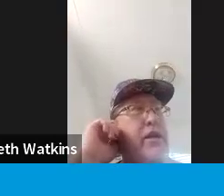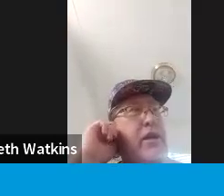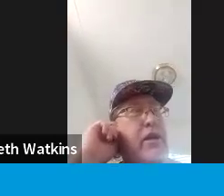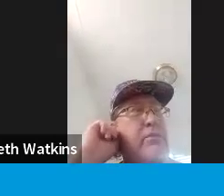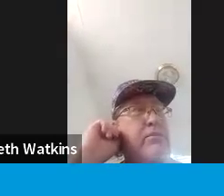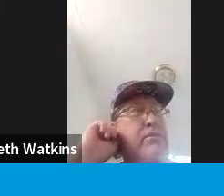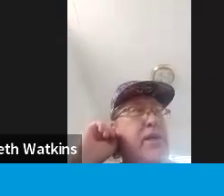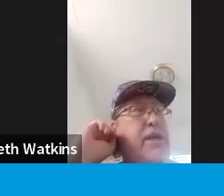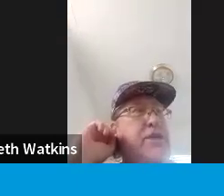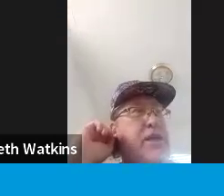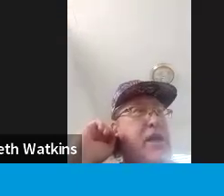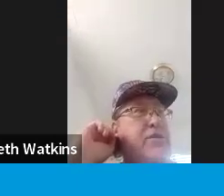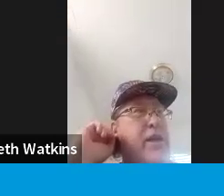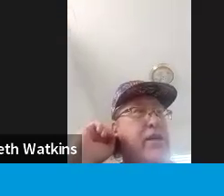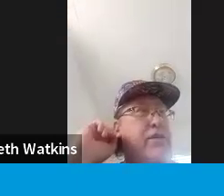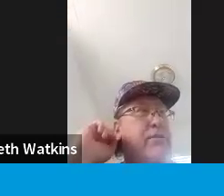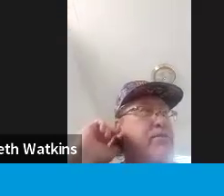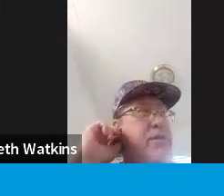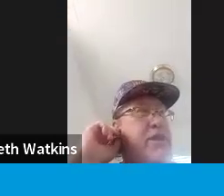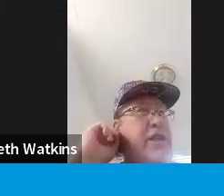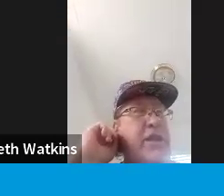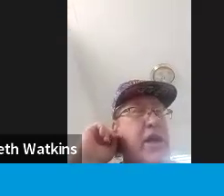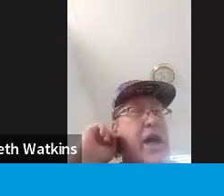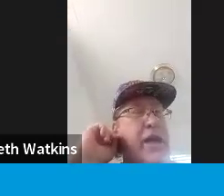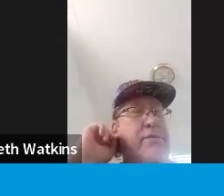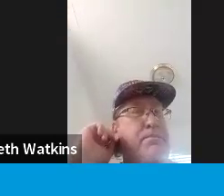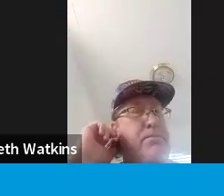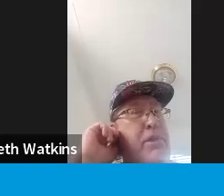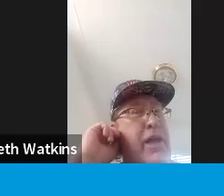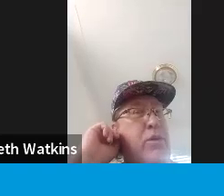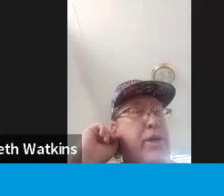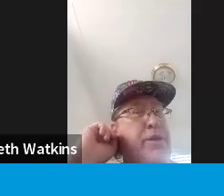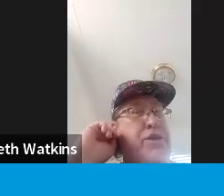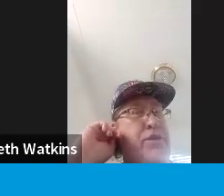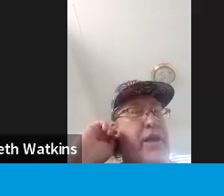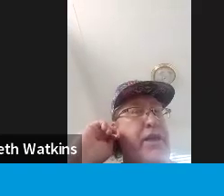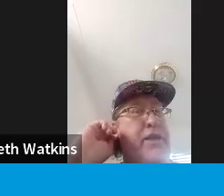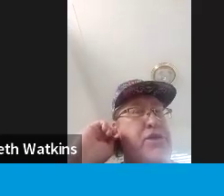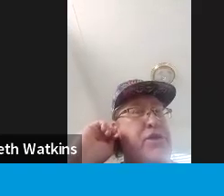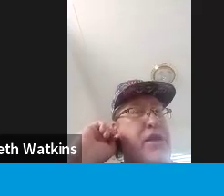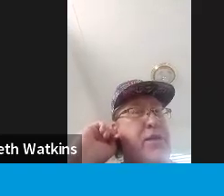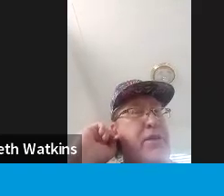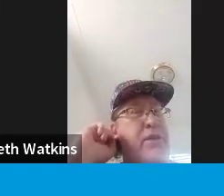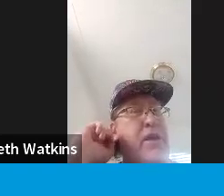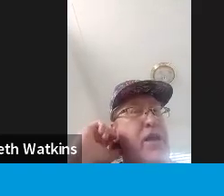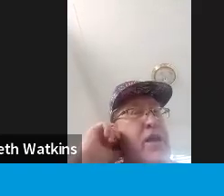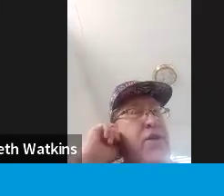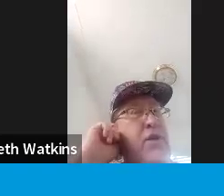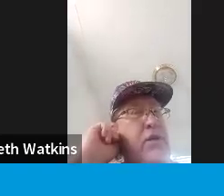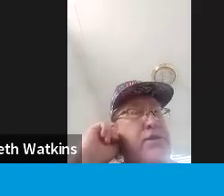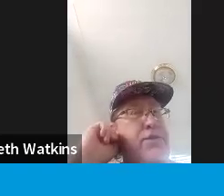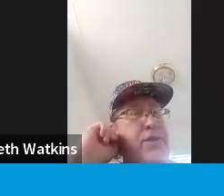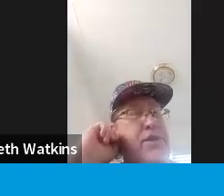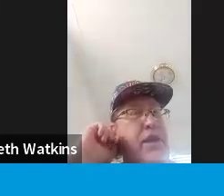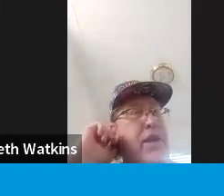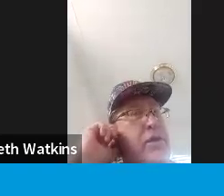inequality and just kind of like DEI language, like in the mission statement, as